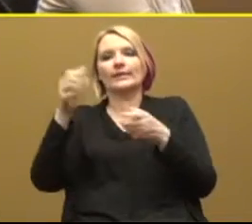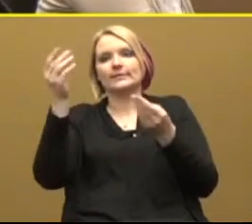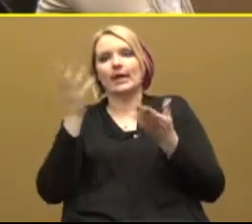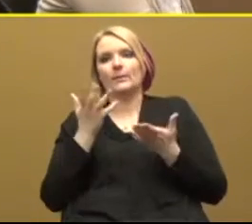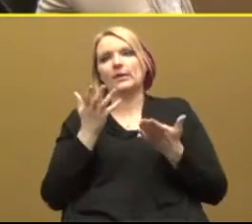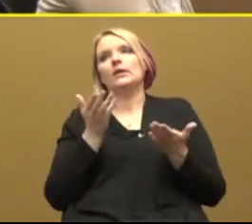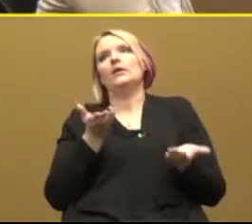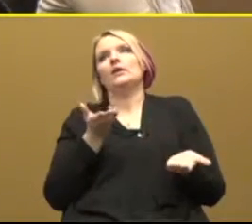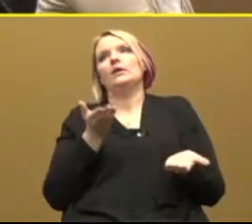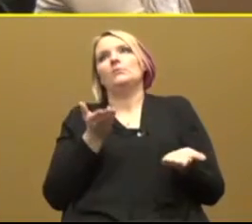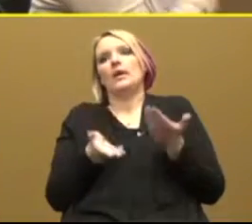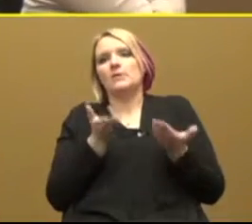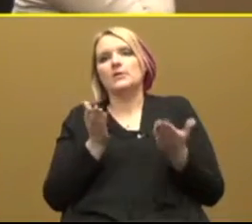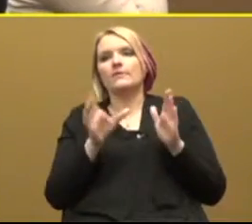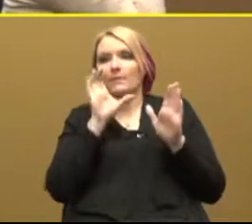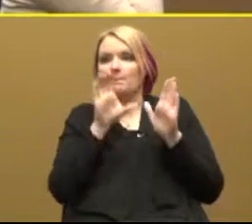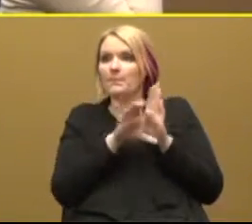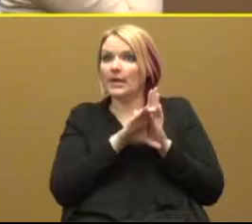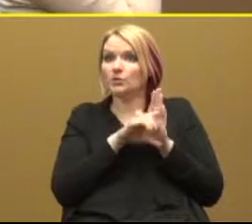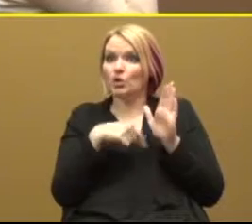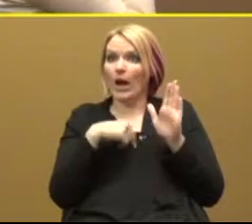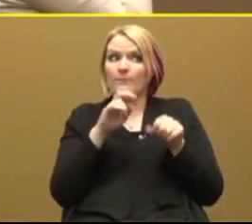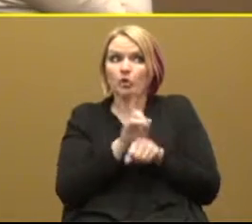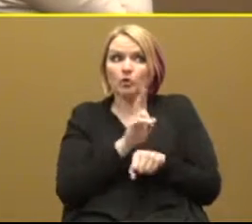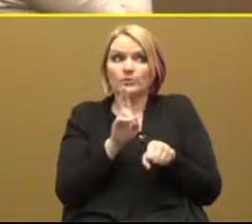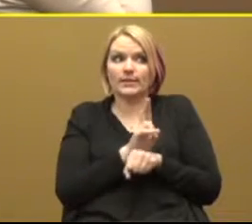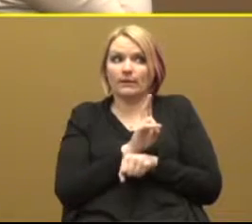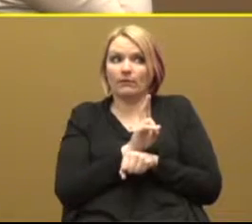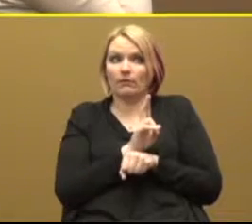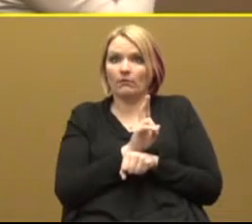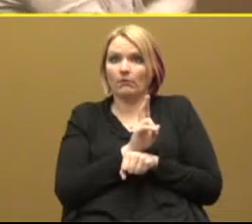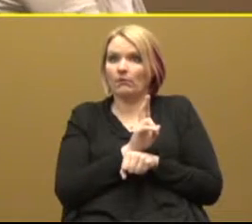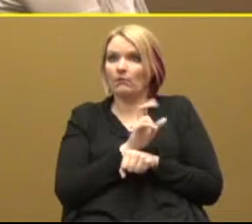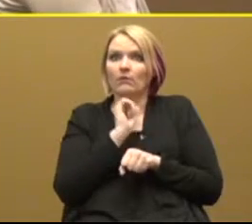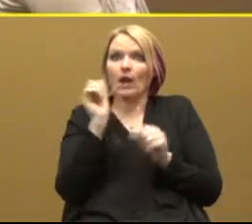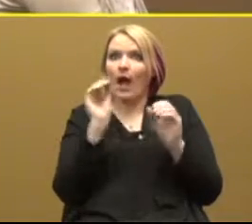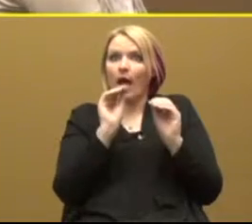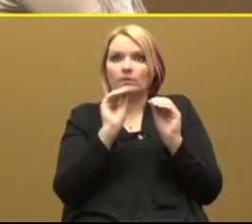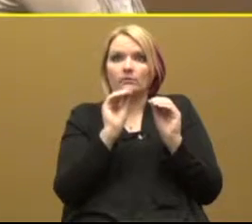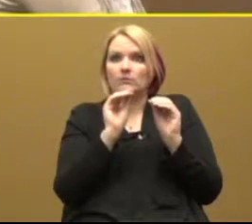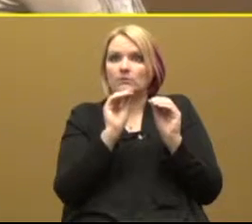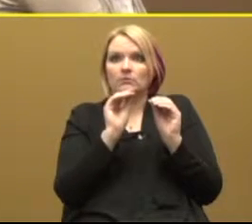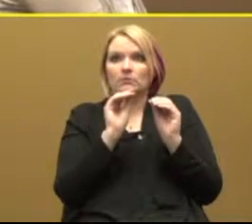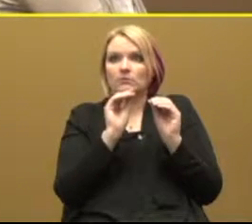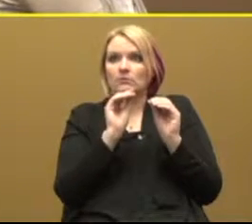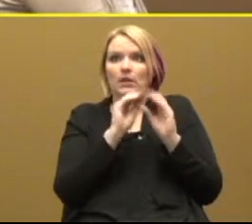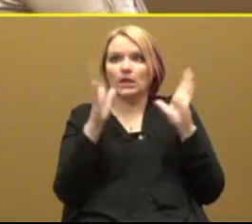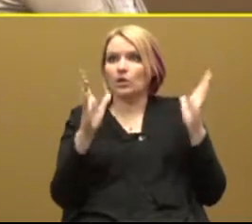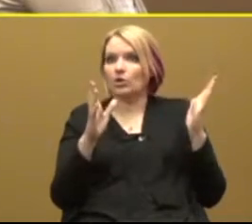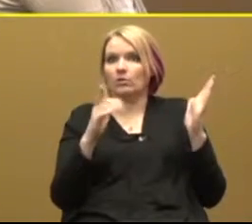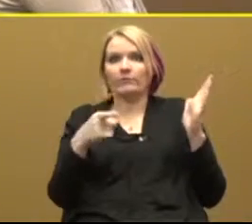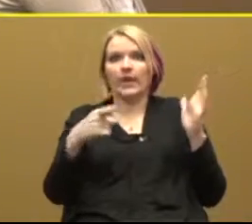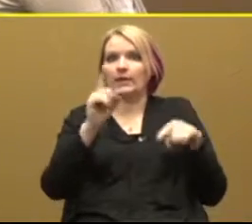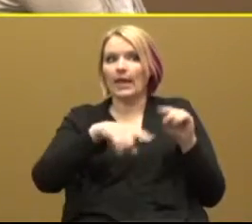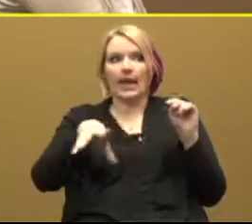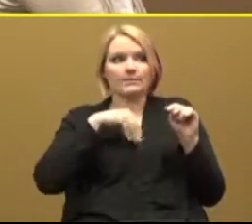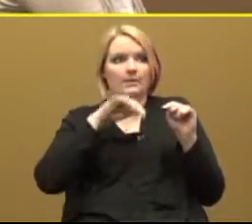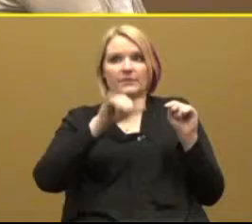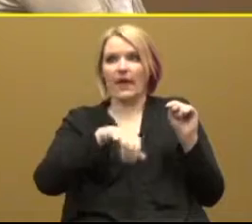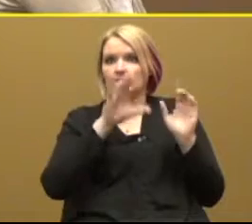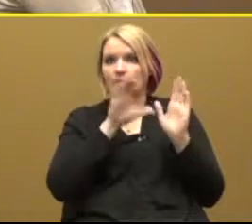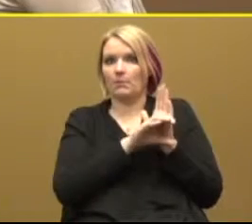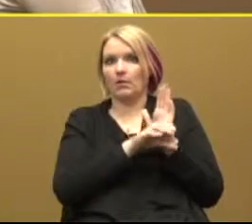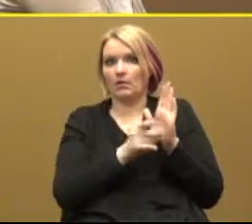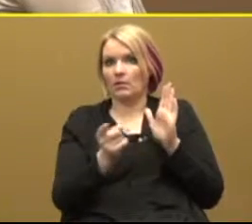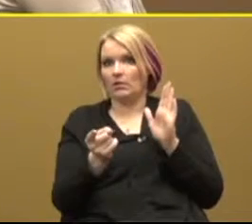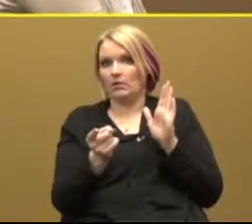that maybe the picture that I'm using is not going to be an acceptable symbol for her,